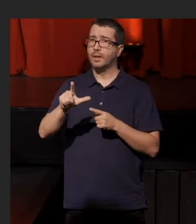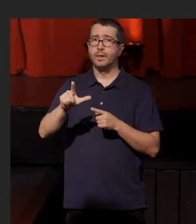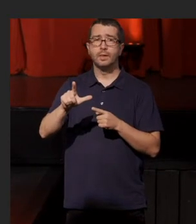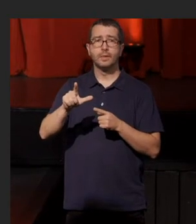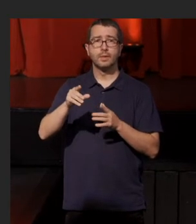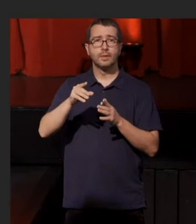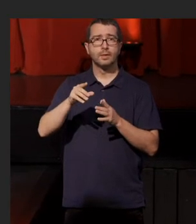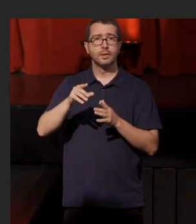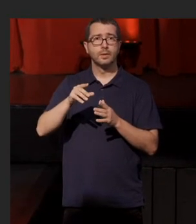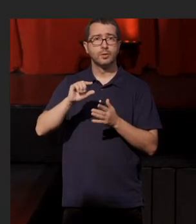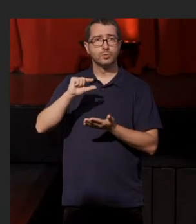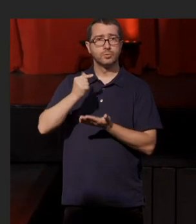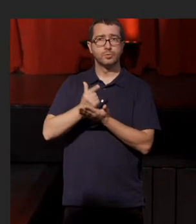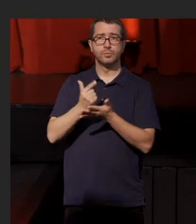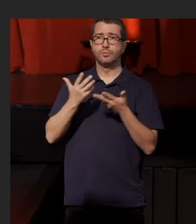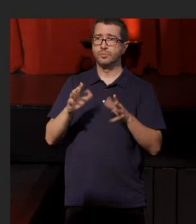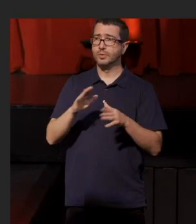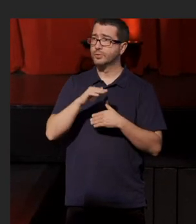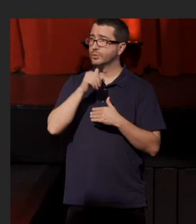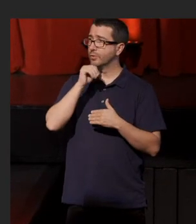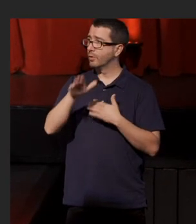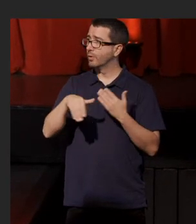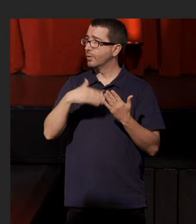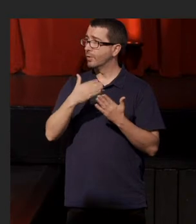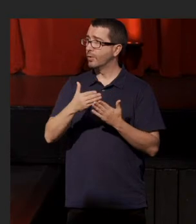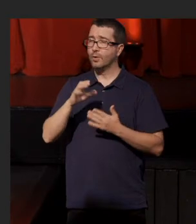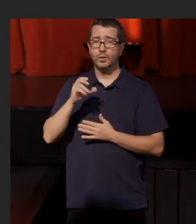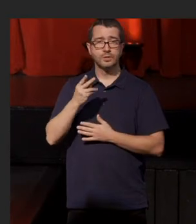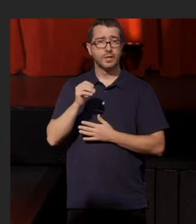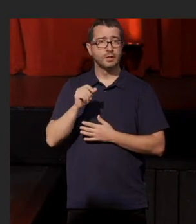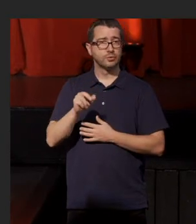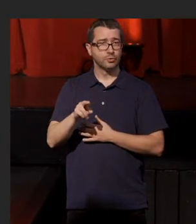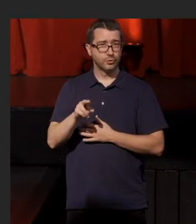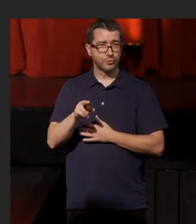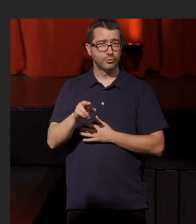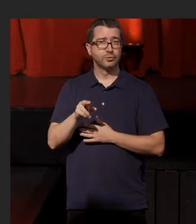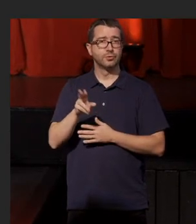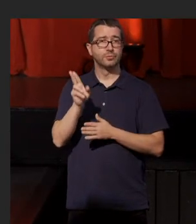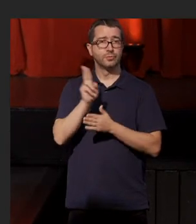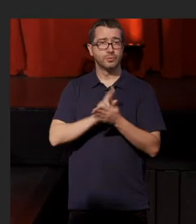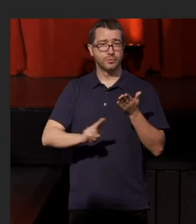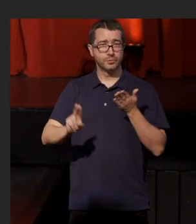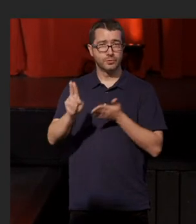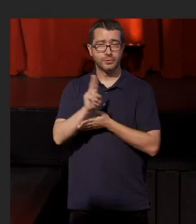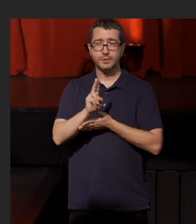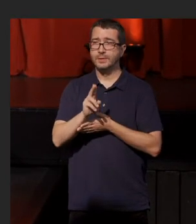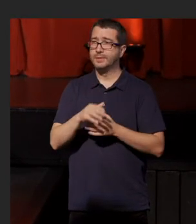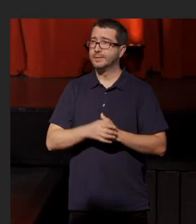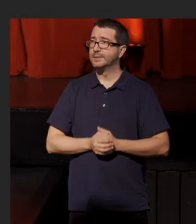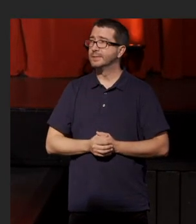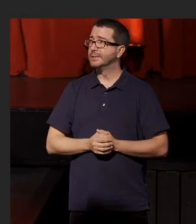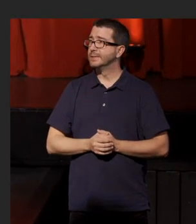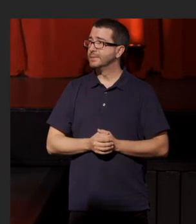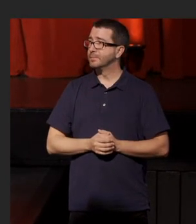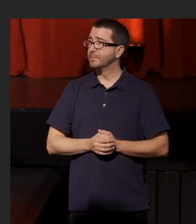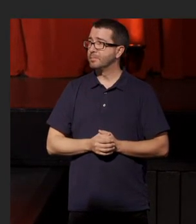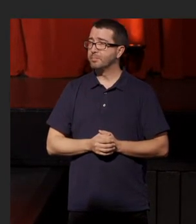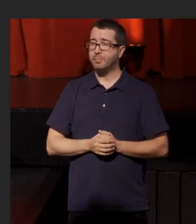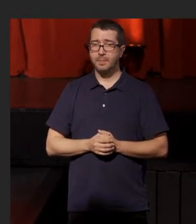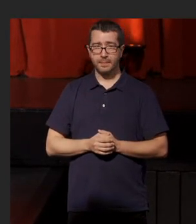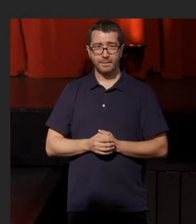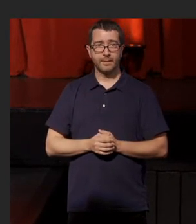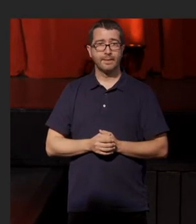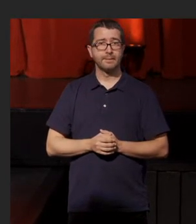McClellan is Dal alum, but not all of us have been chancellors at the university. She was the seventh chancellor here at Dalhousie University